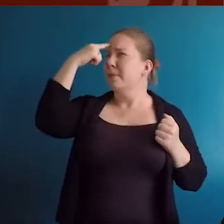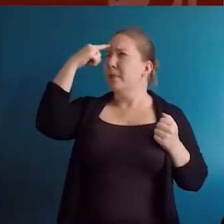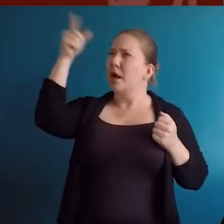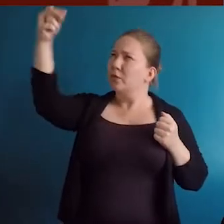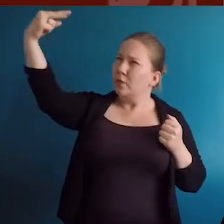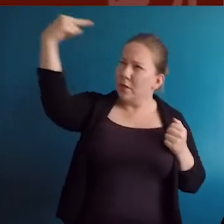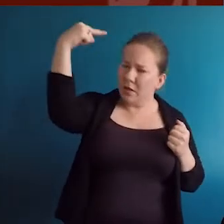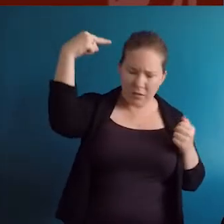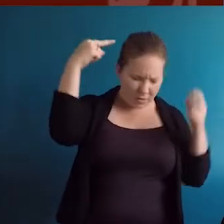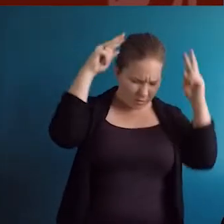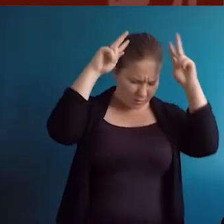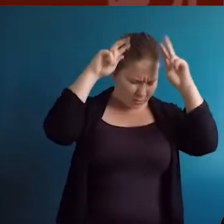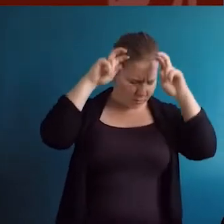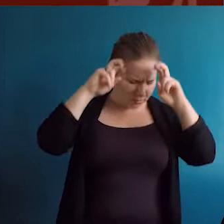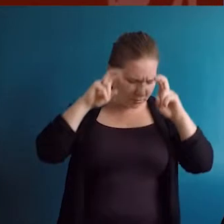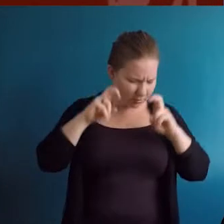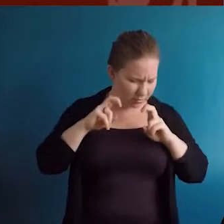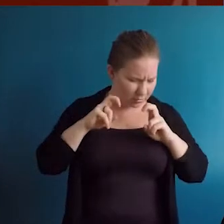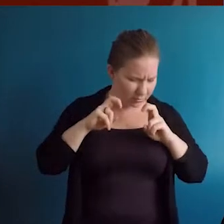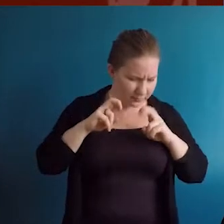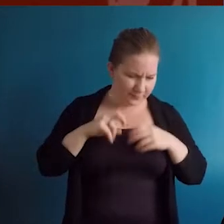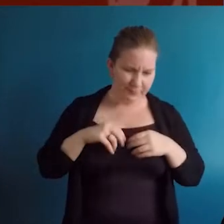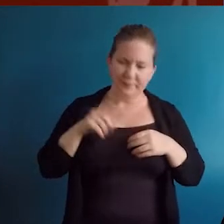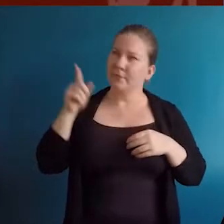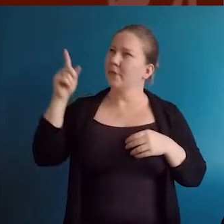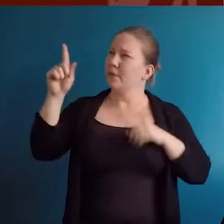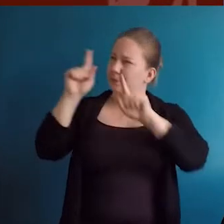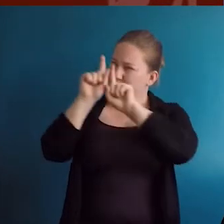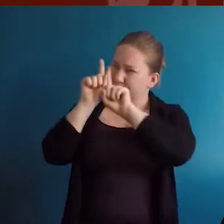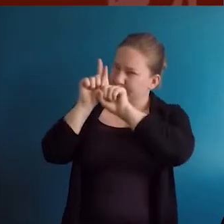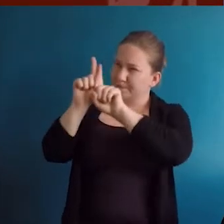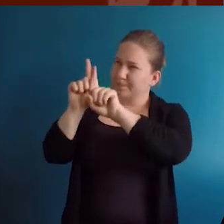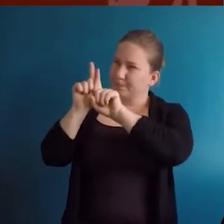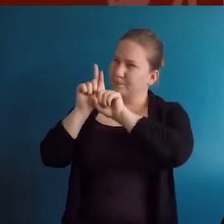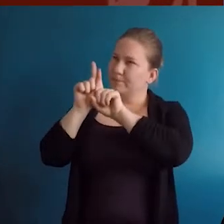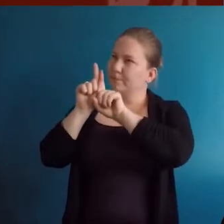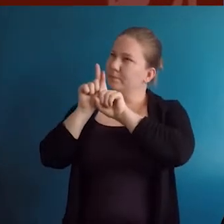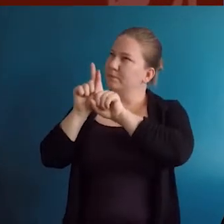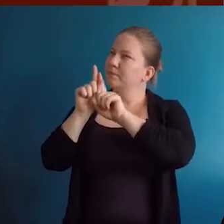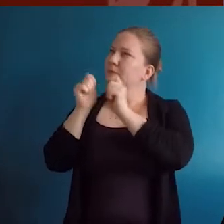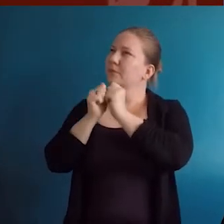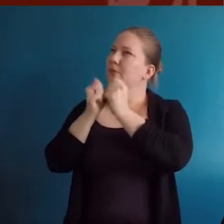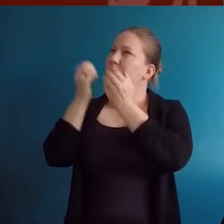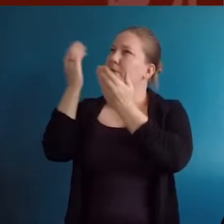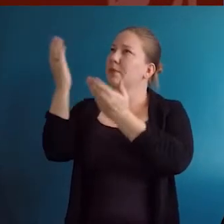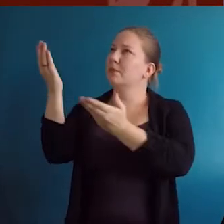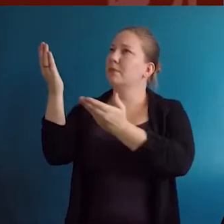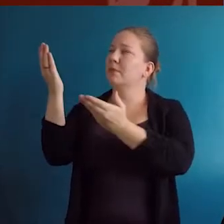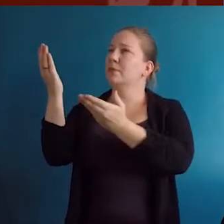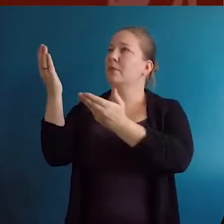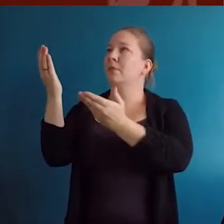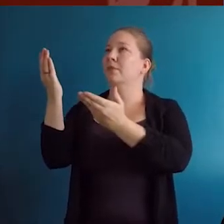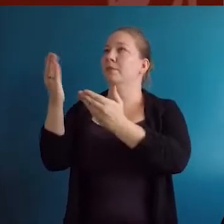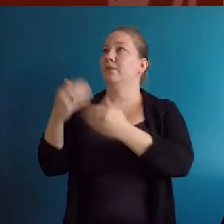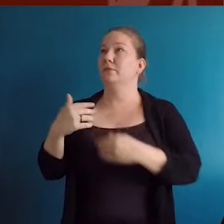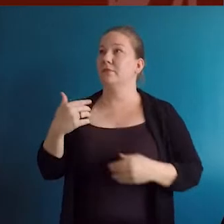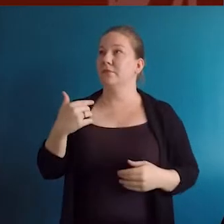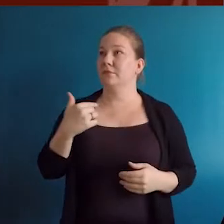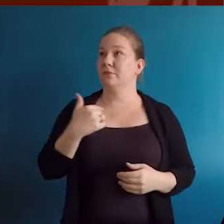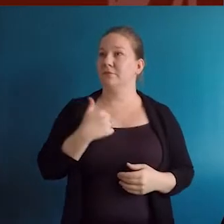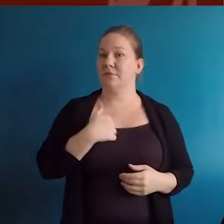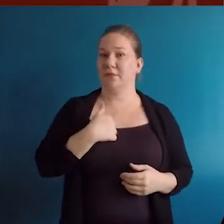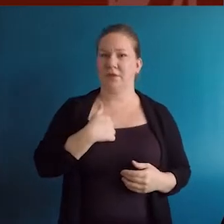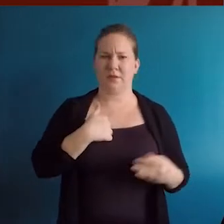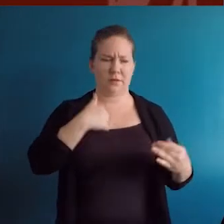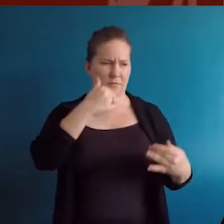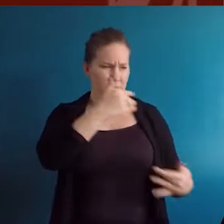mind. For your love is before my eyes. I have walked faithfully with you.